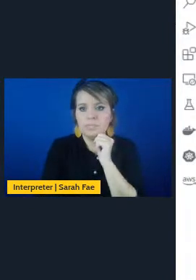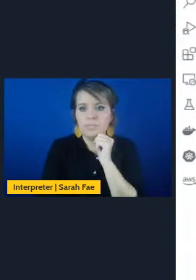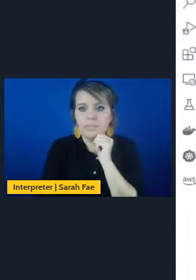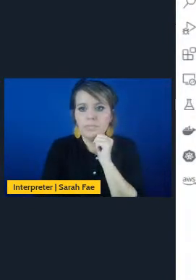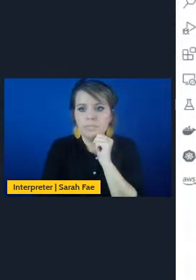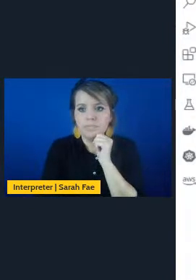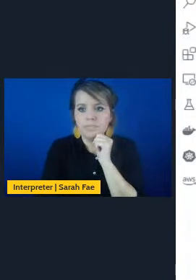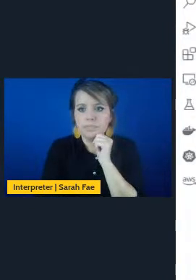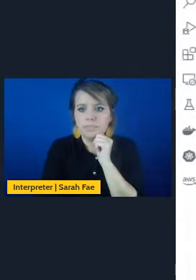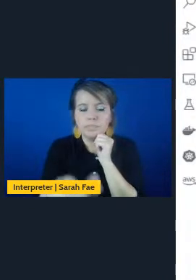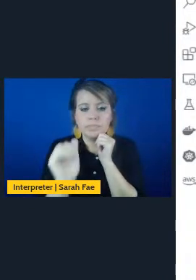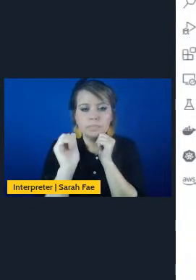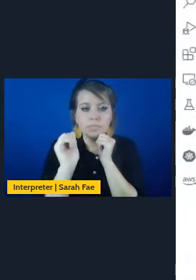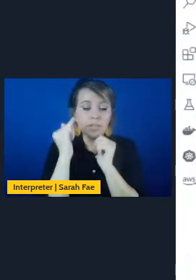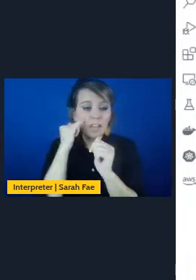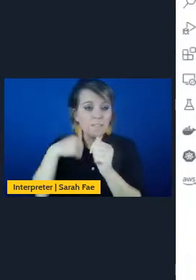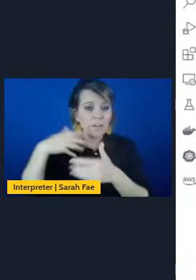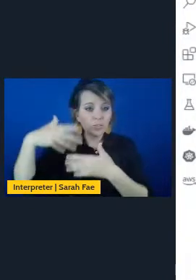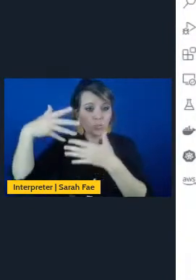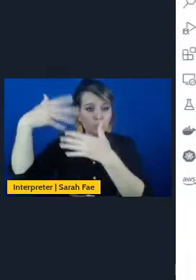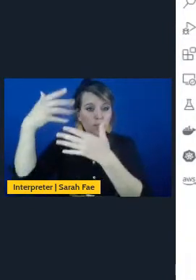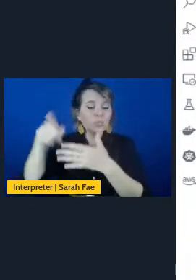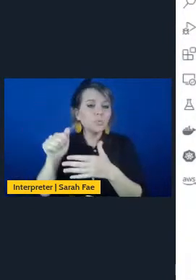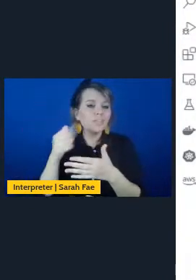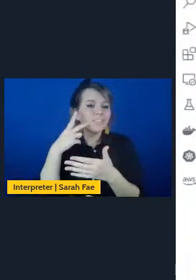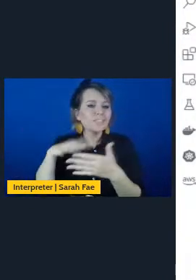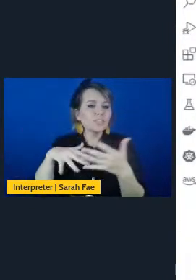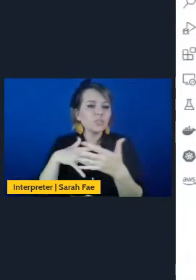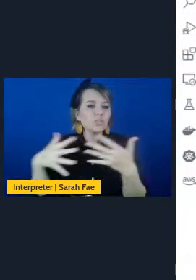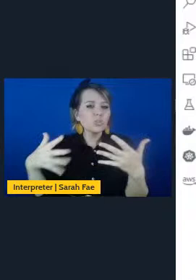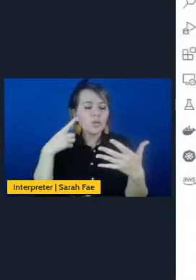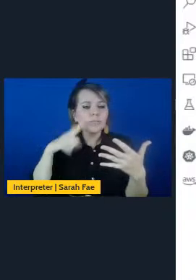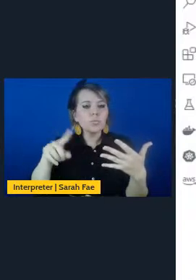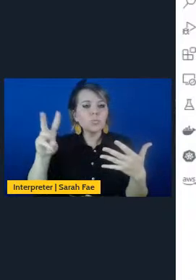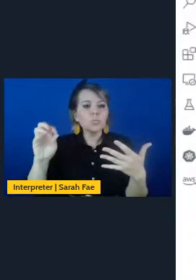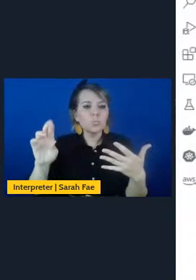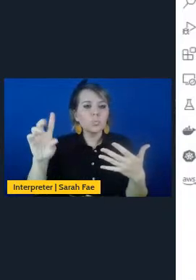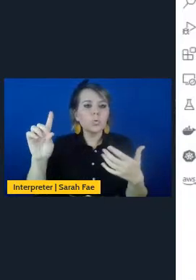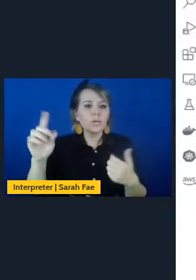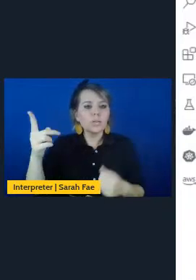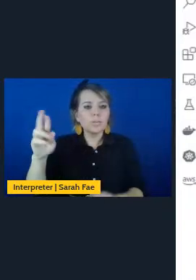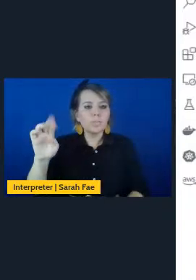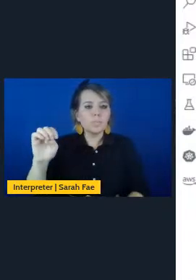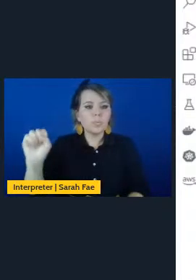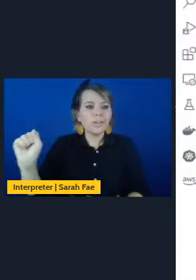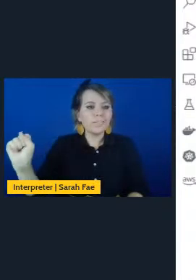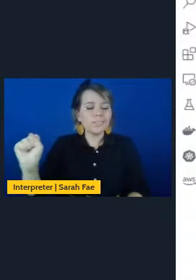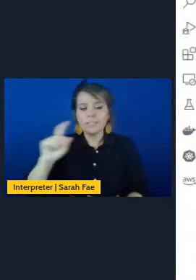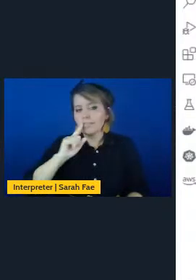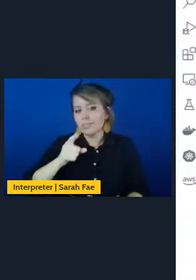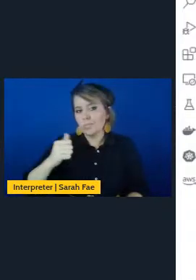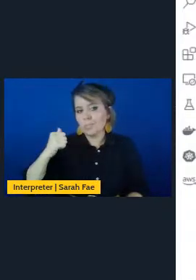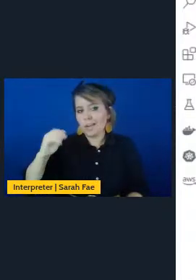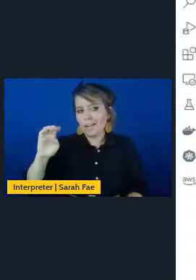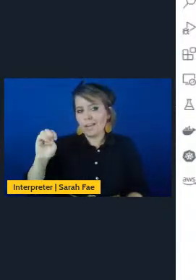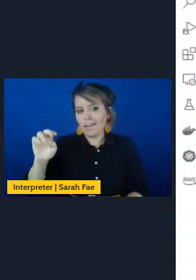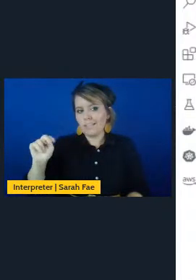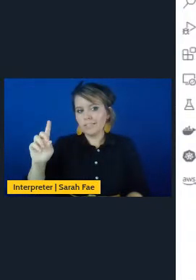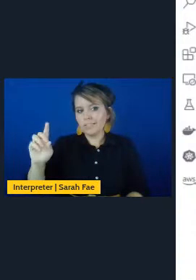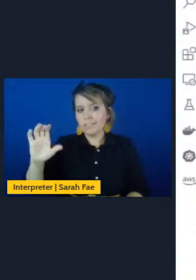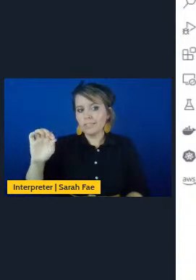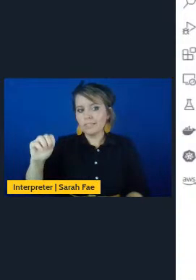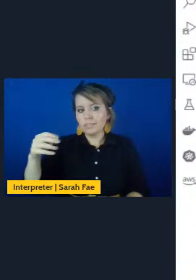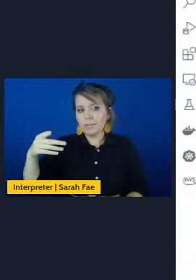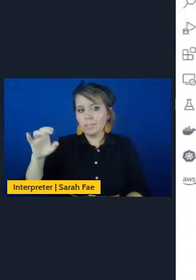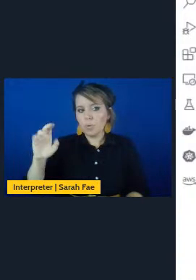scroll down real quick, here is the chart for the WordPress or the actual backend component. Now, I'm not going